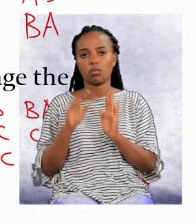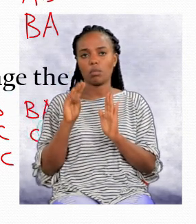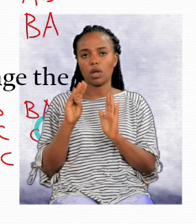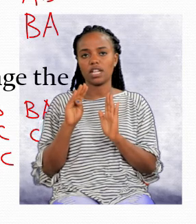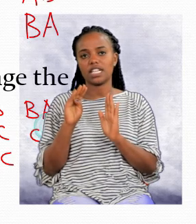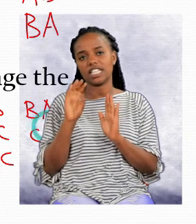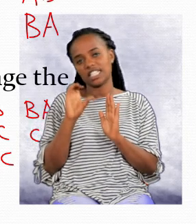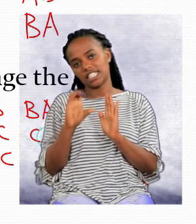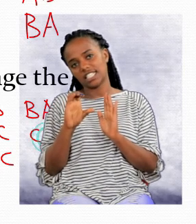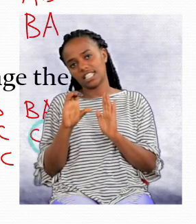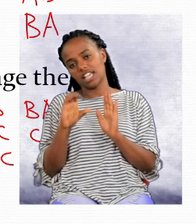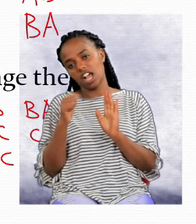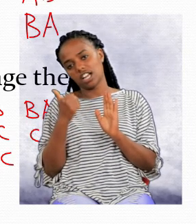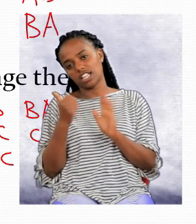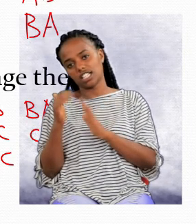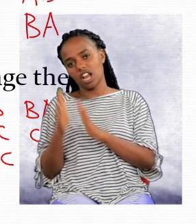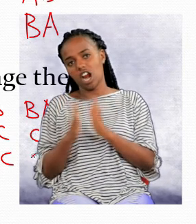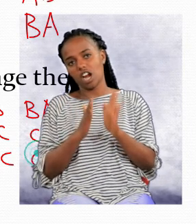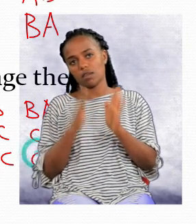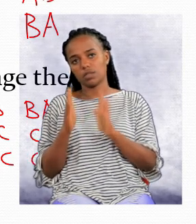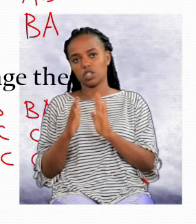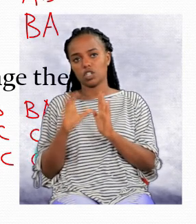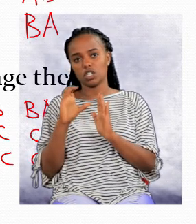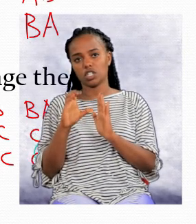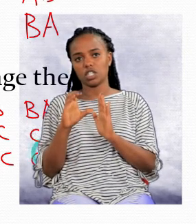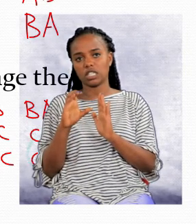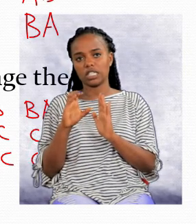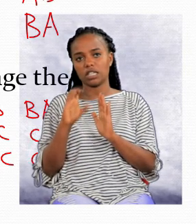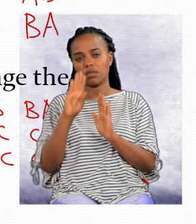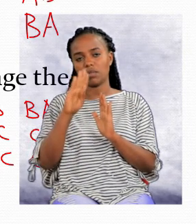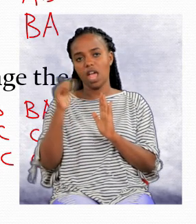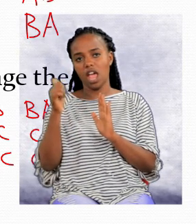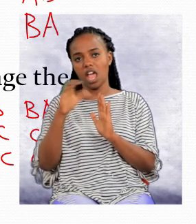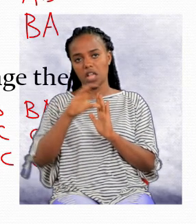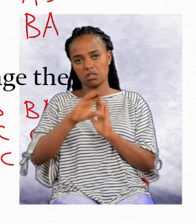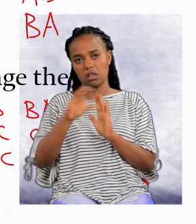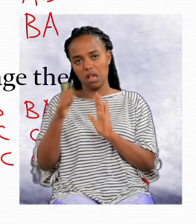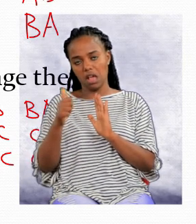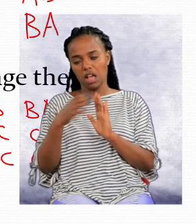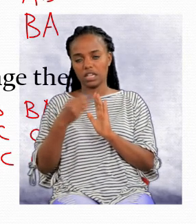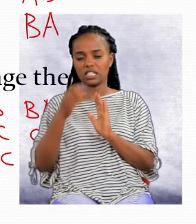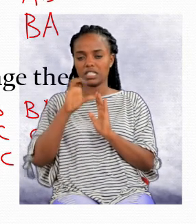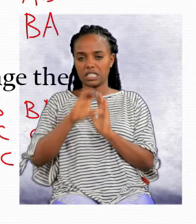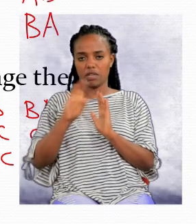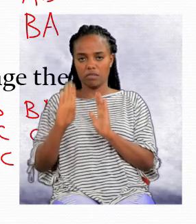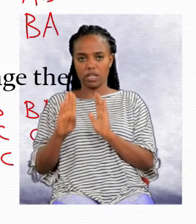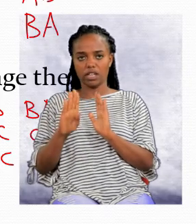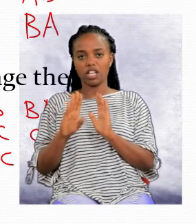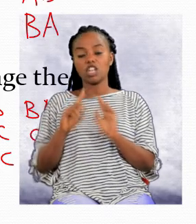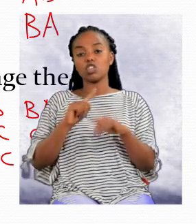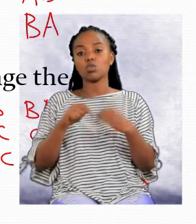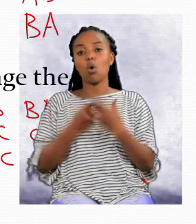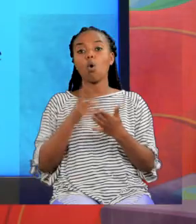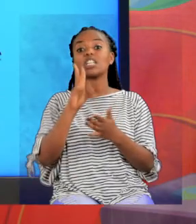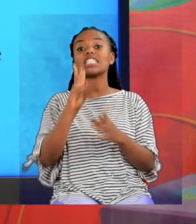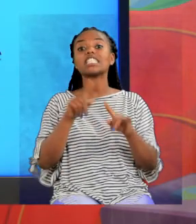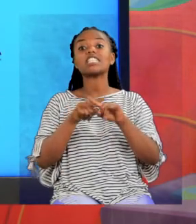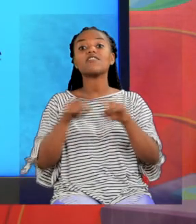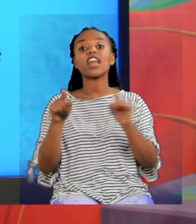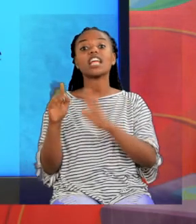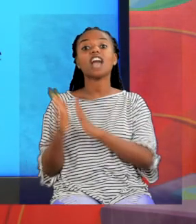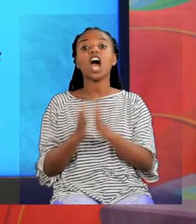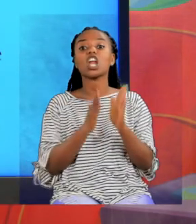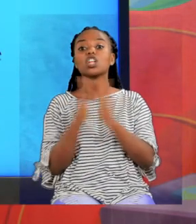also another arrangement, and CB is another arrangement. We will have six different arrangements of